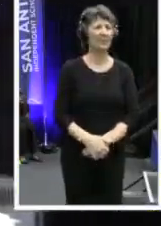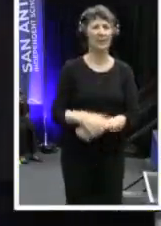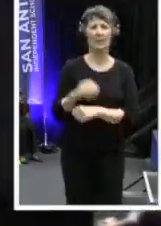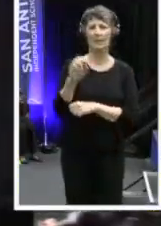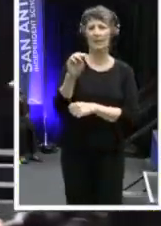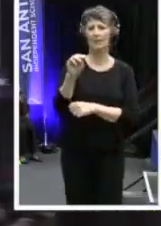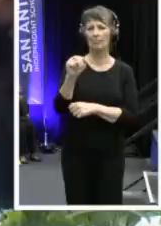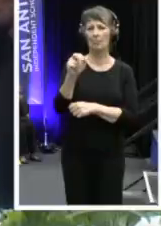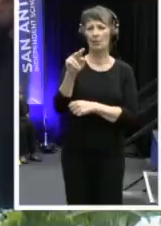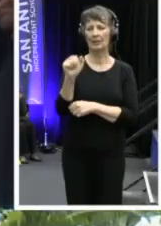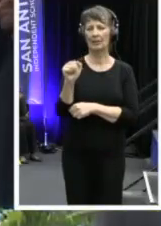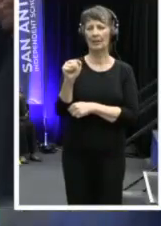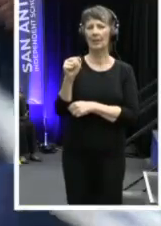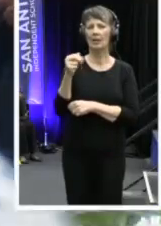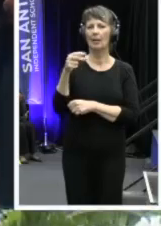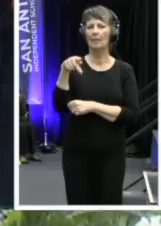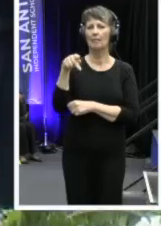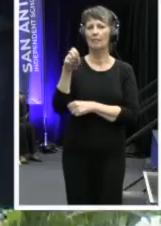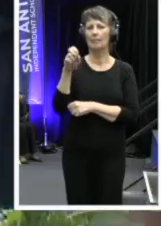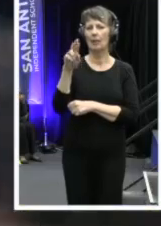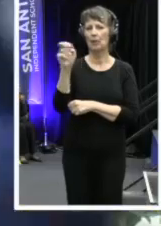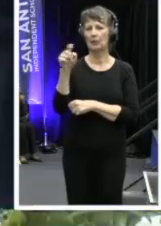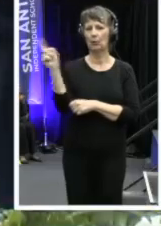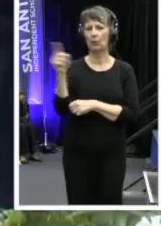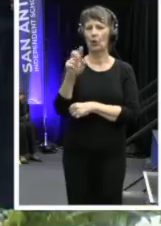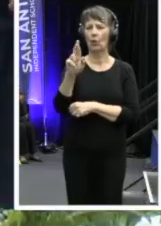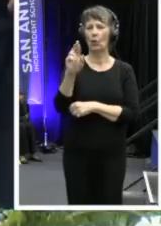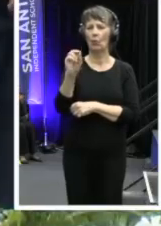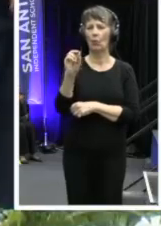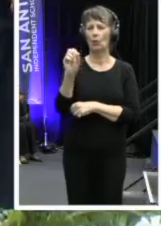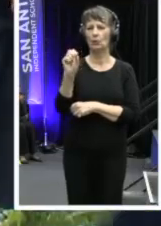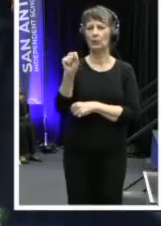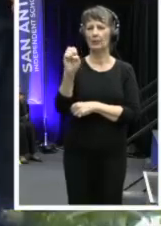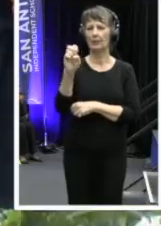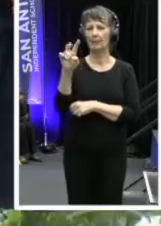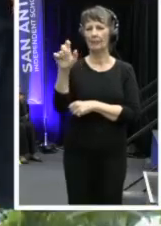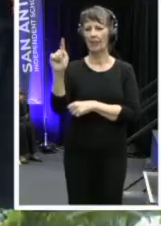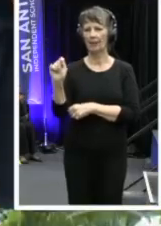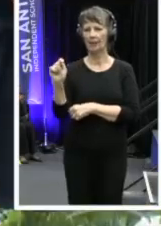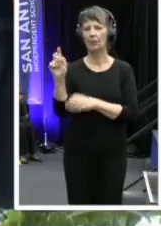Ariana Ivalis Perez will be attending Roosevelt University.